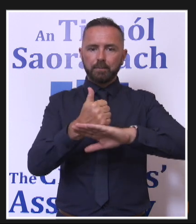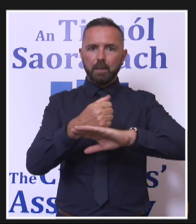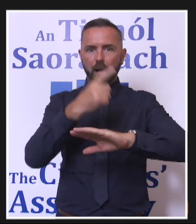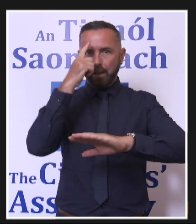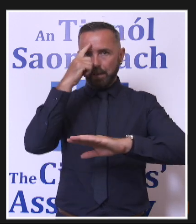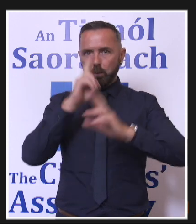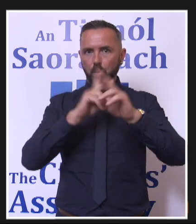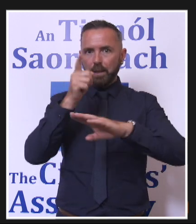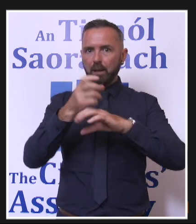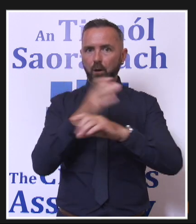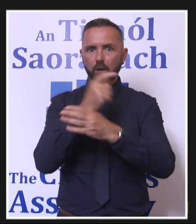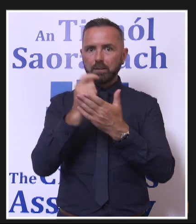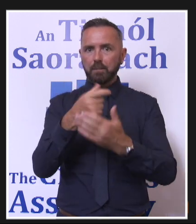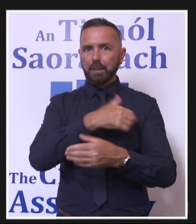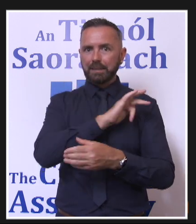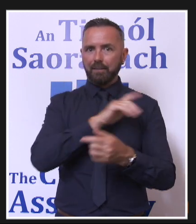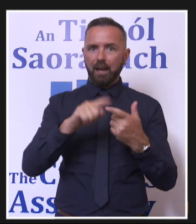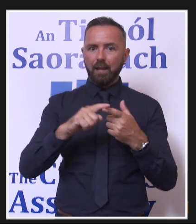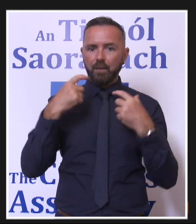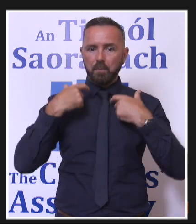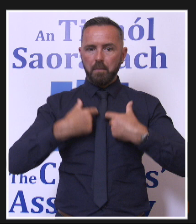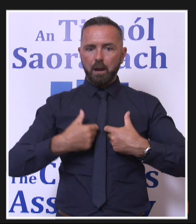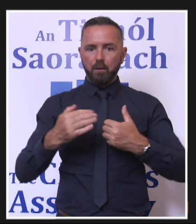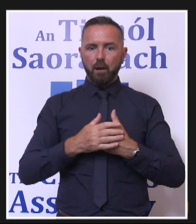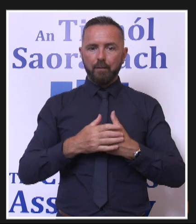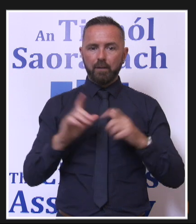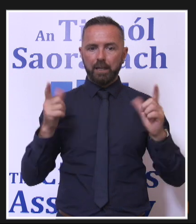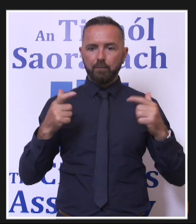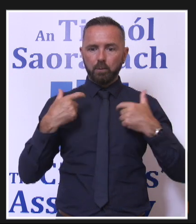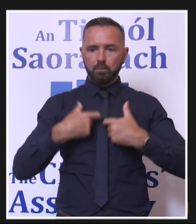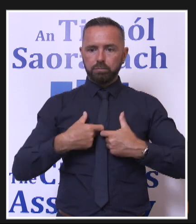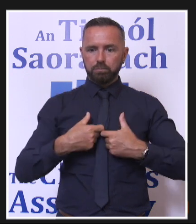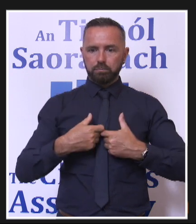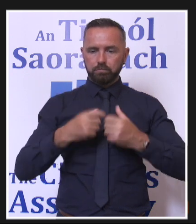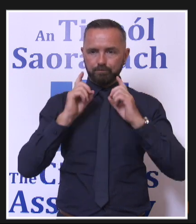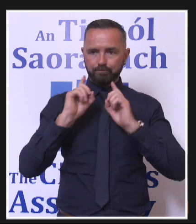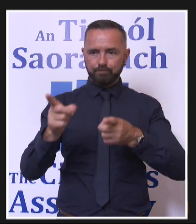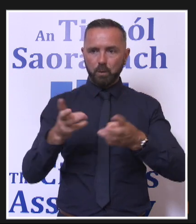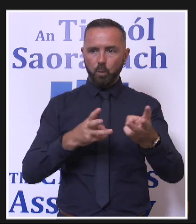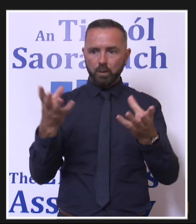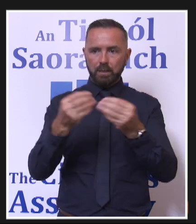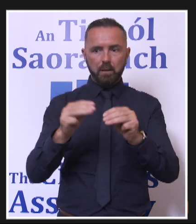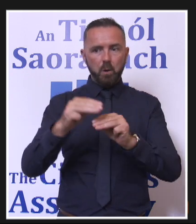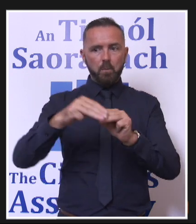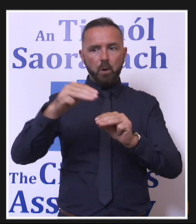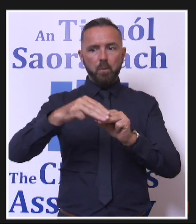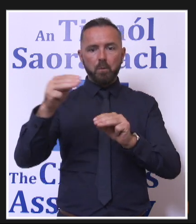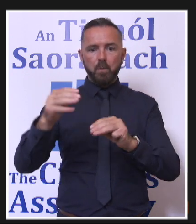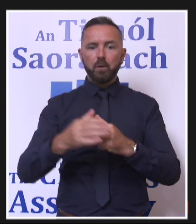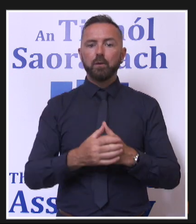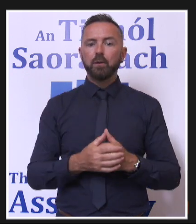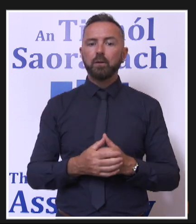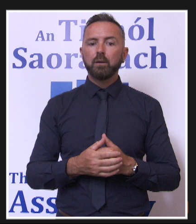over there all the time, myself and the mayor of Liverpool. We came before, but we would collaborate so much more, I think, and get away from